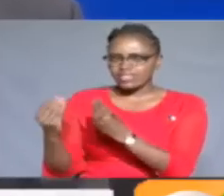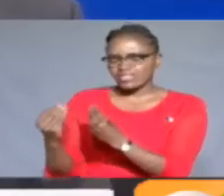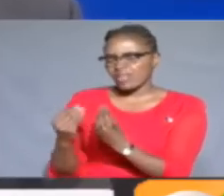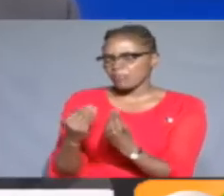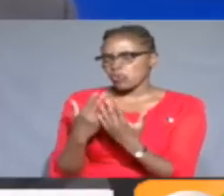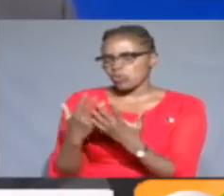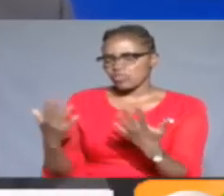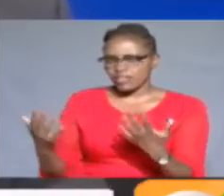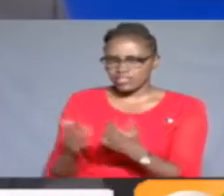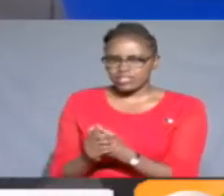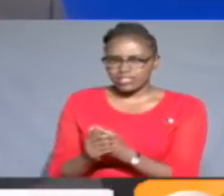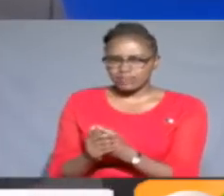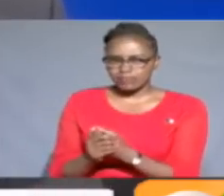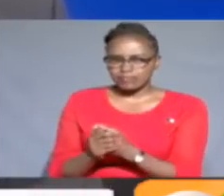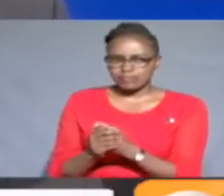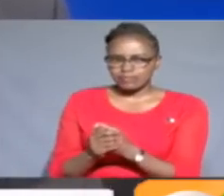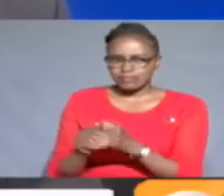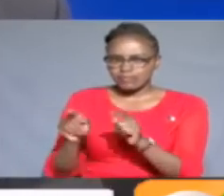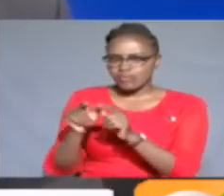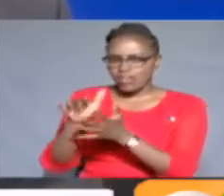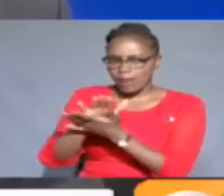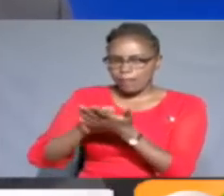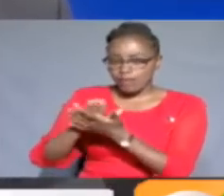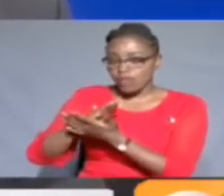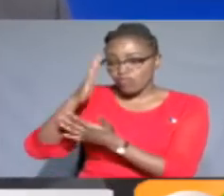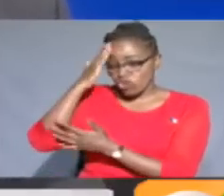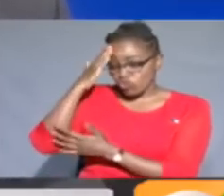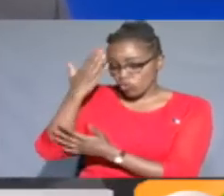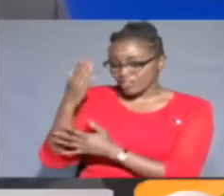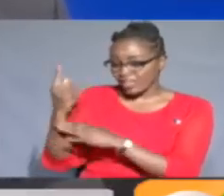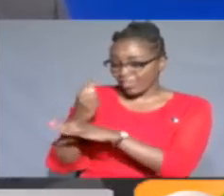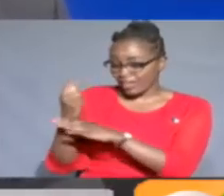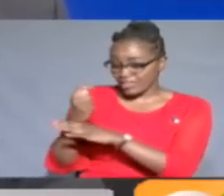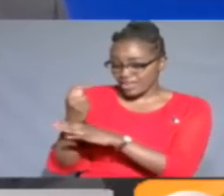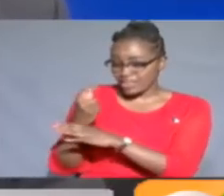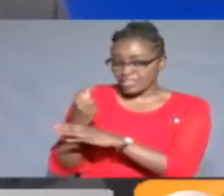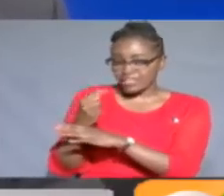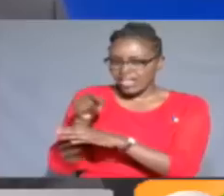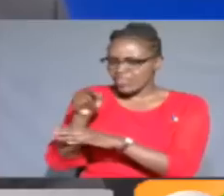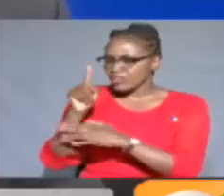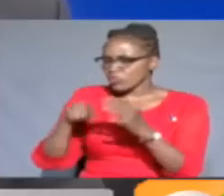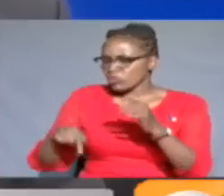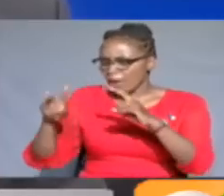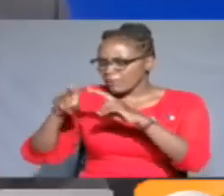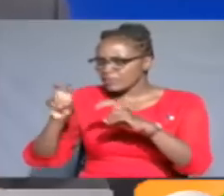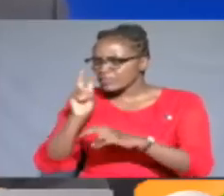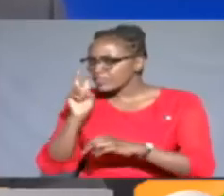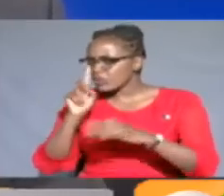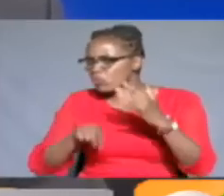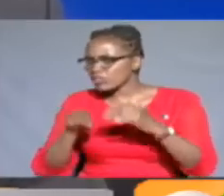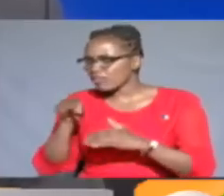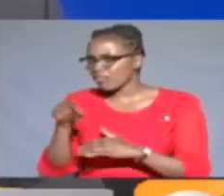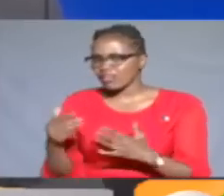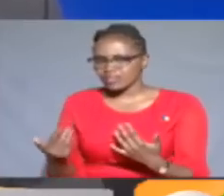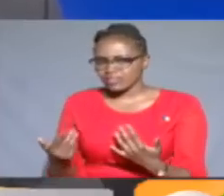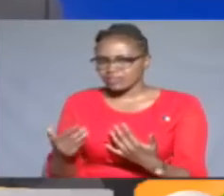equipment and basically the knowledge that what is this that I'm seeing. So